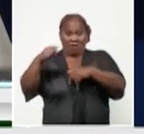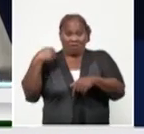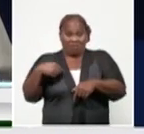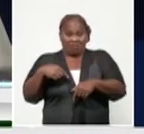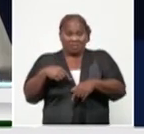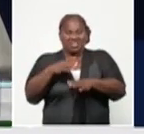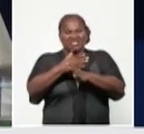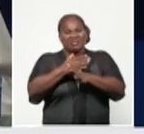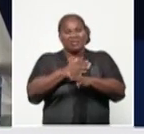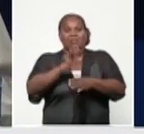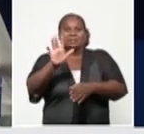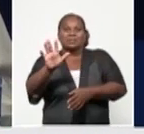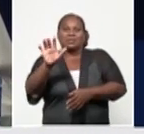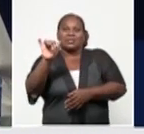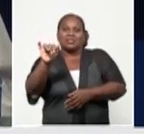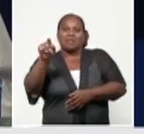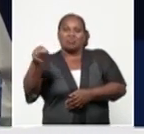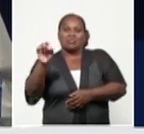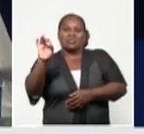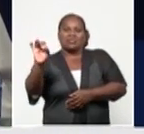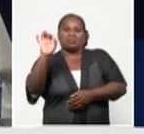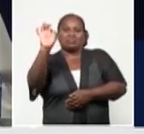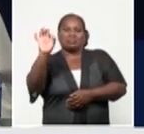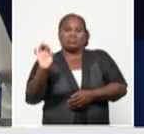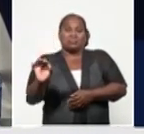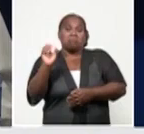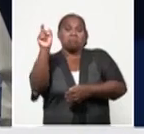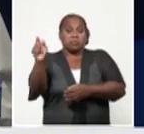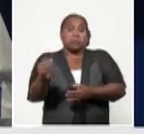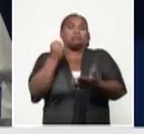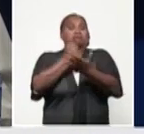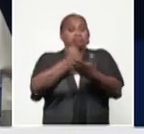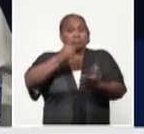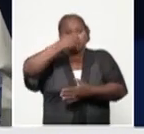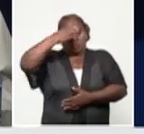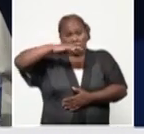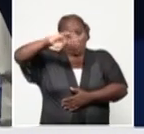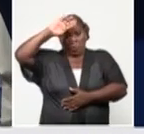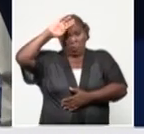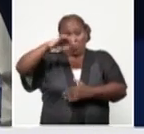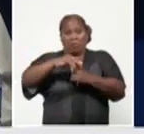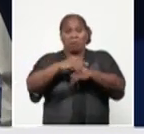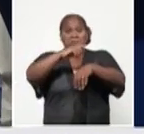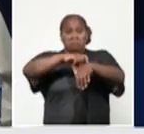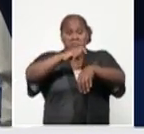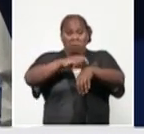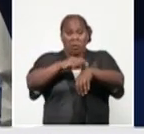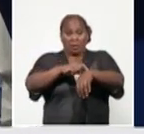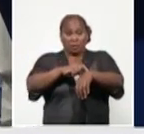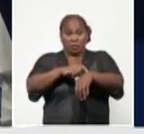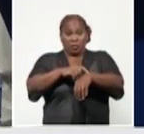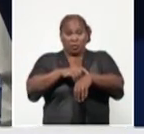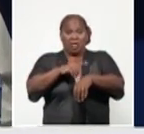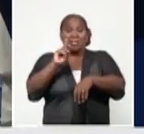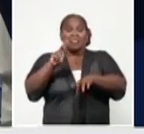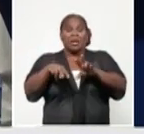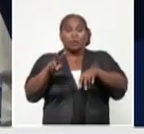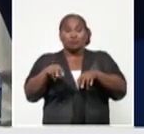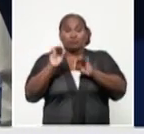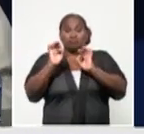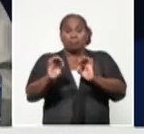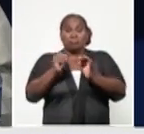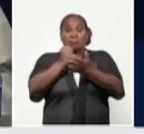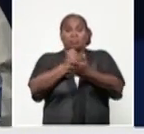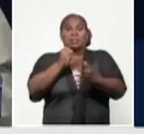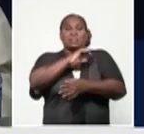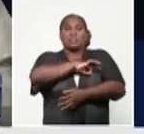doesn't, making the likelihood of transmission a lot higher. These cases account for 56.7% of all